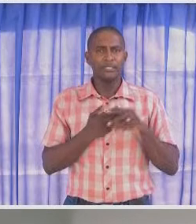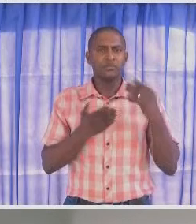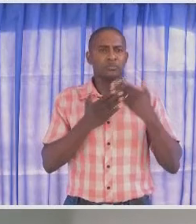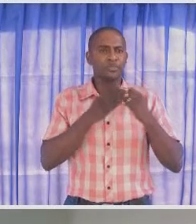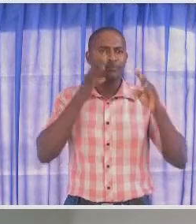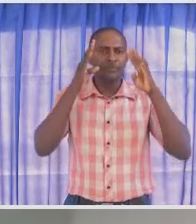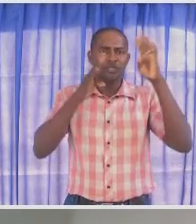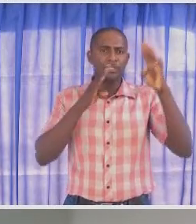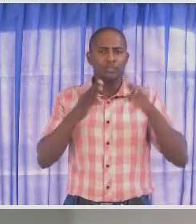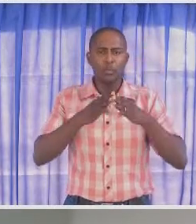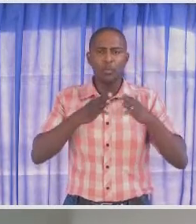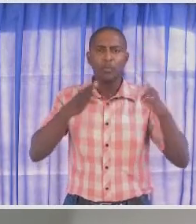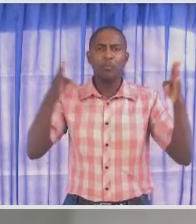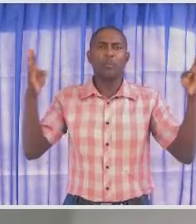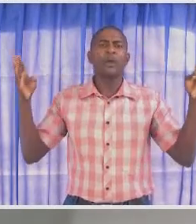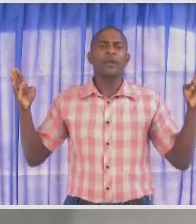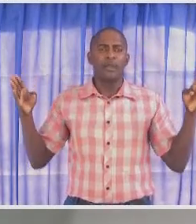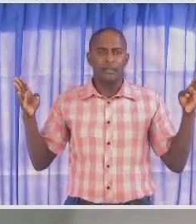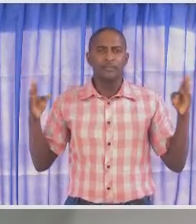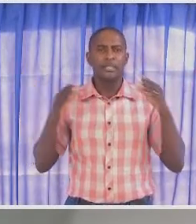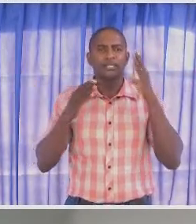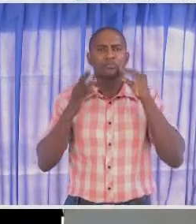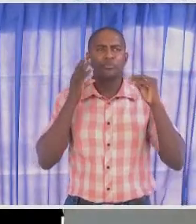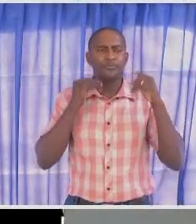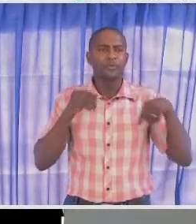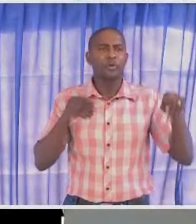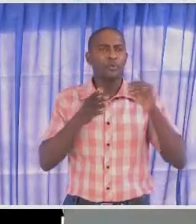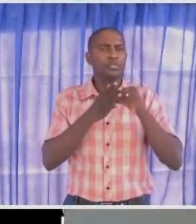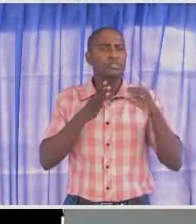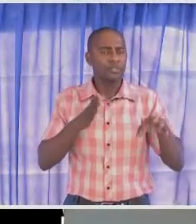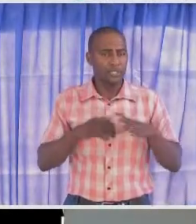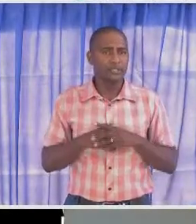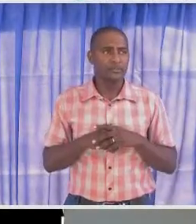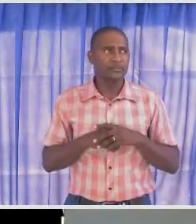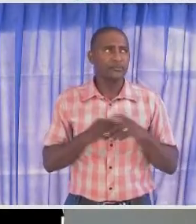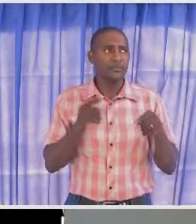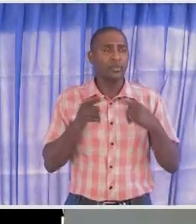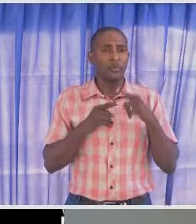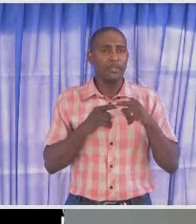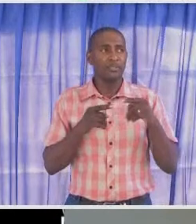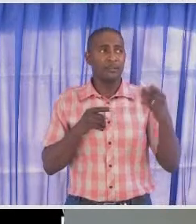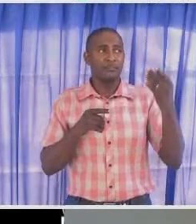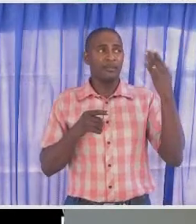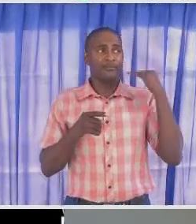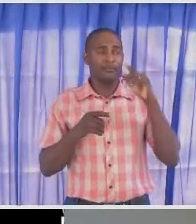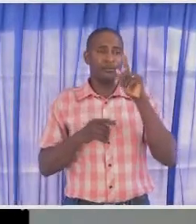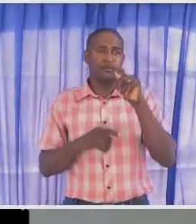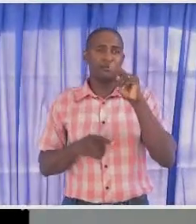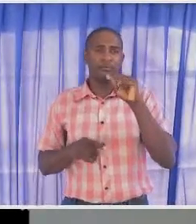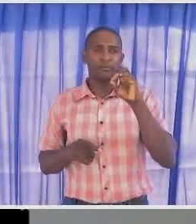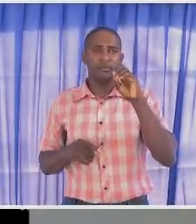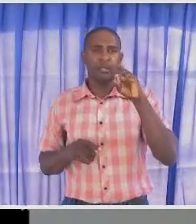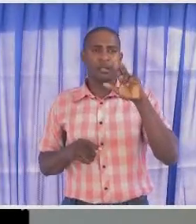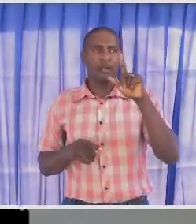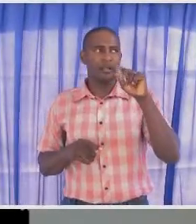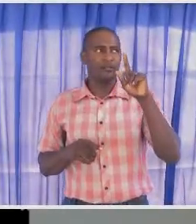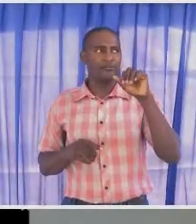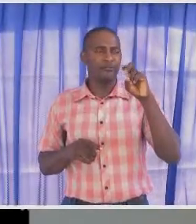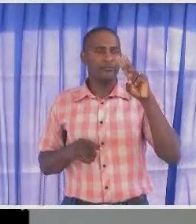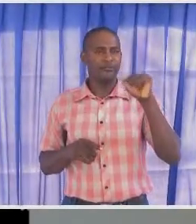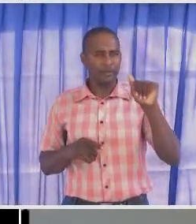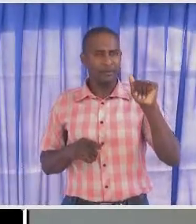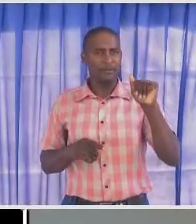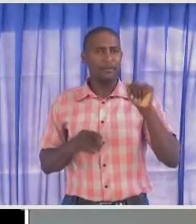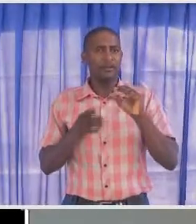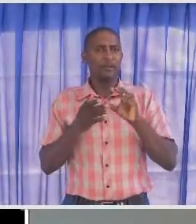training programs available to our students. When the former Knockalva Agricultural School transitioned into being